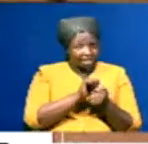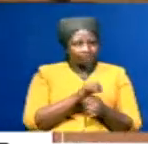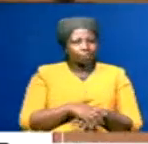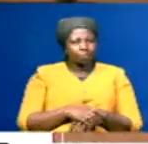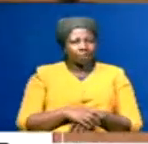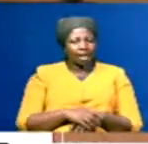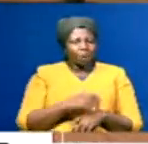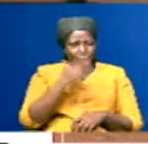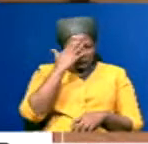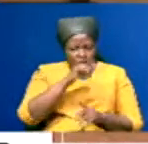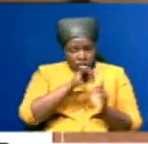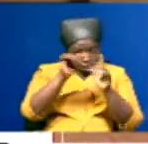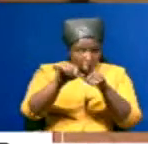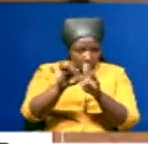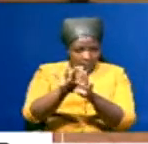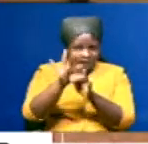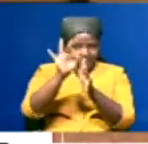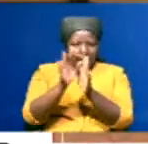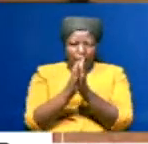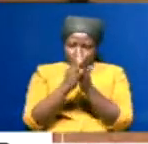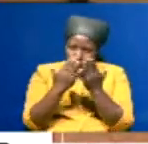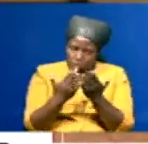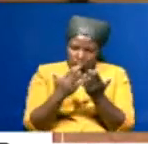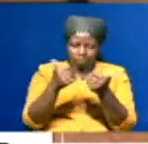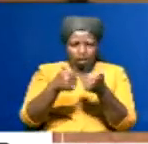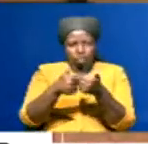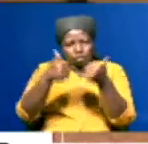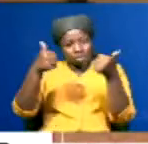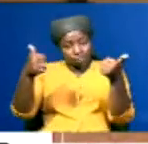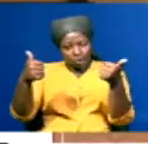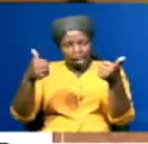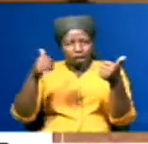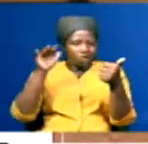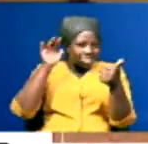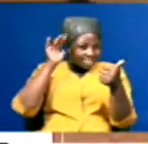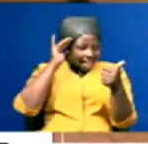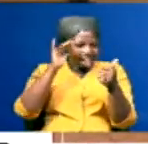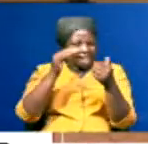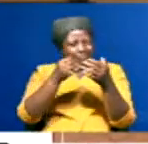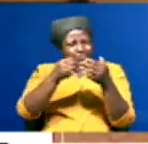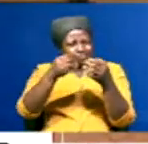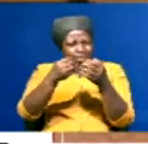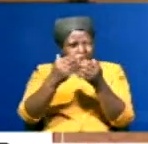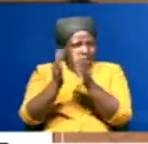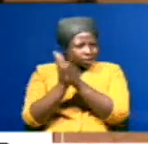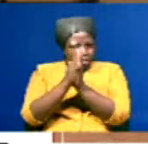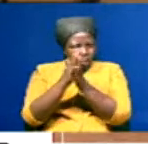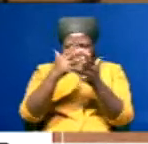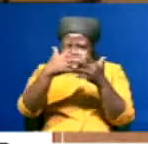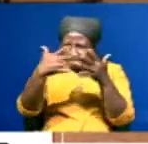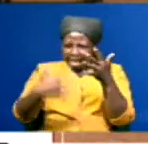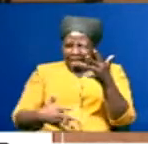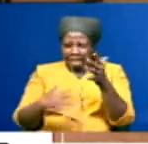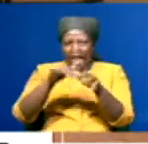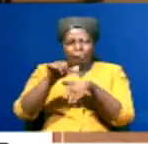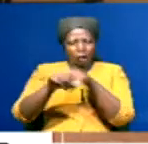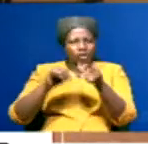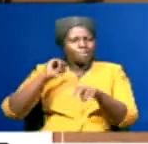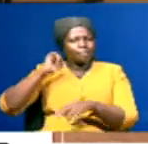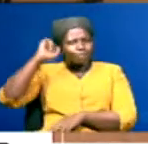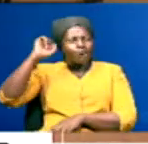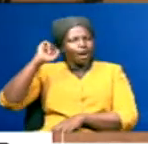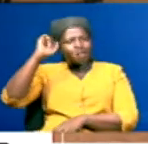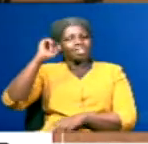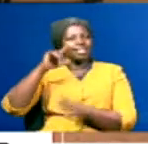there, newspapers there, you'll hear much about politics in Africa there.